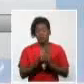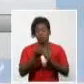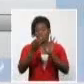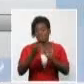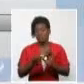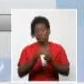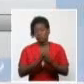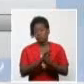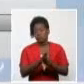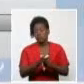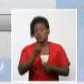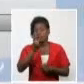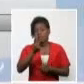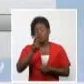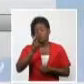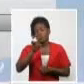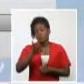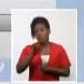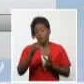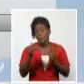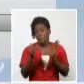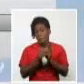39,917 more than yesterday.